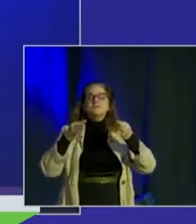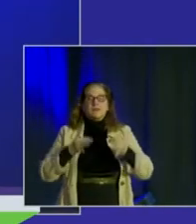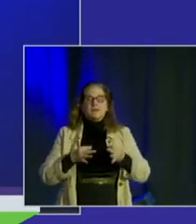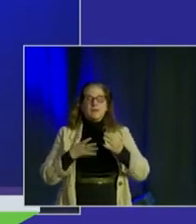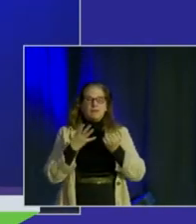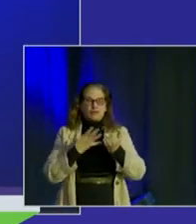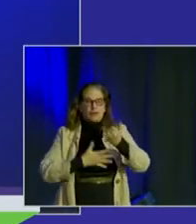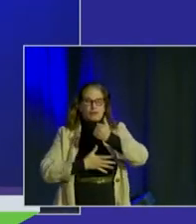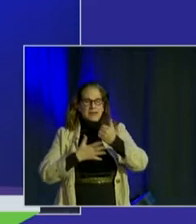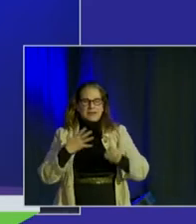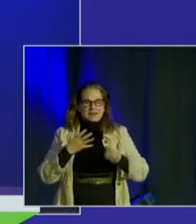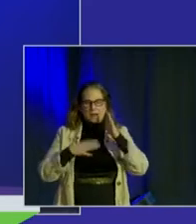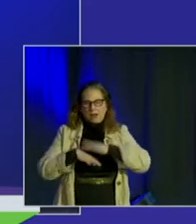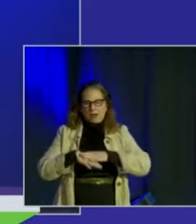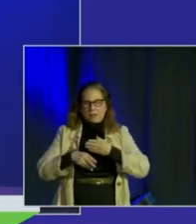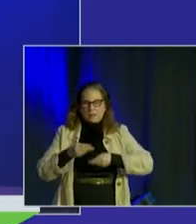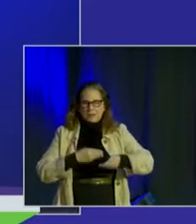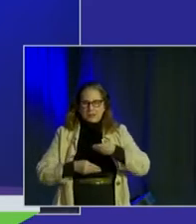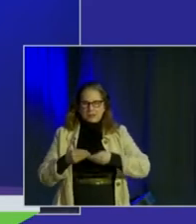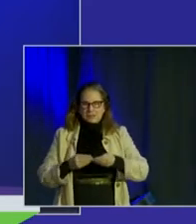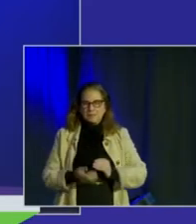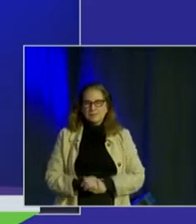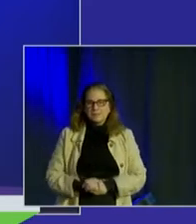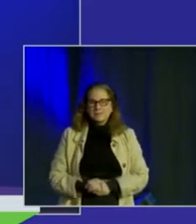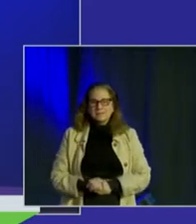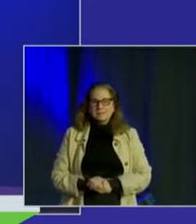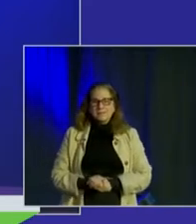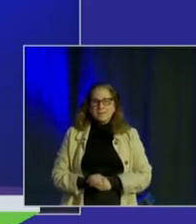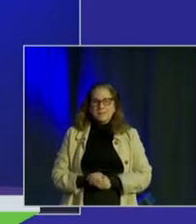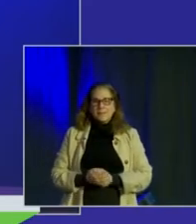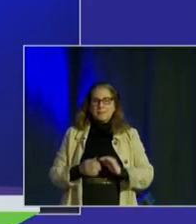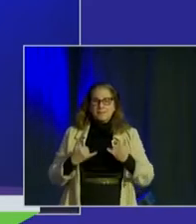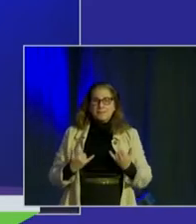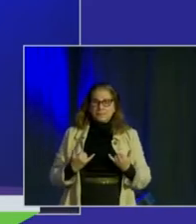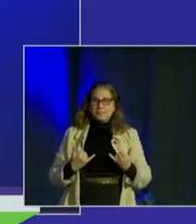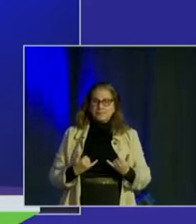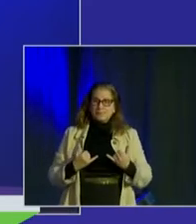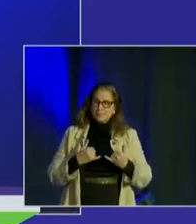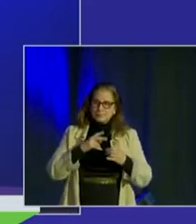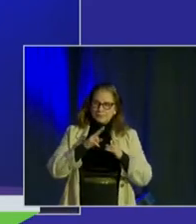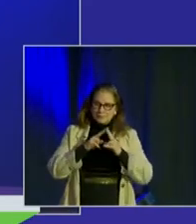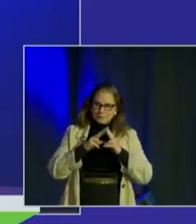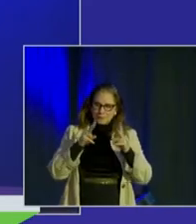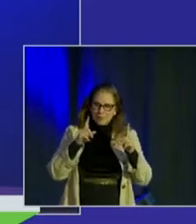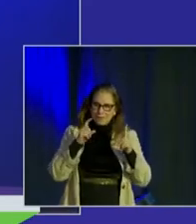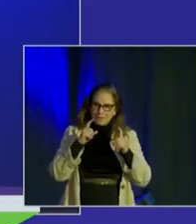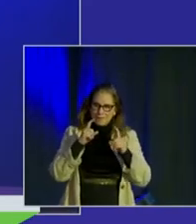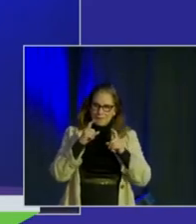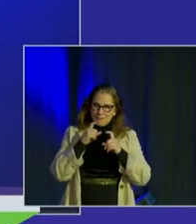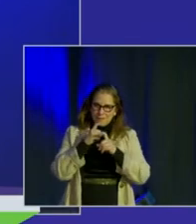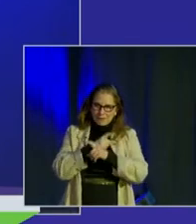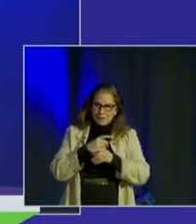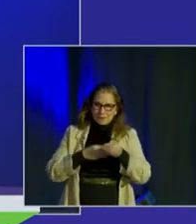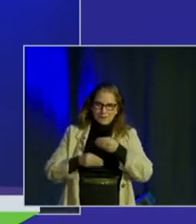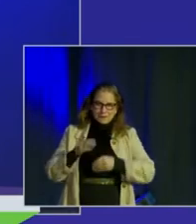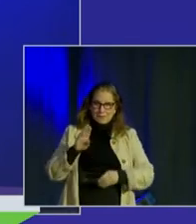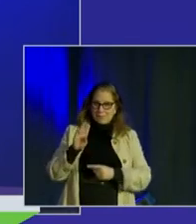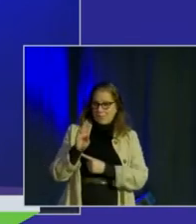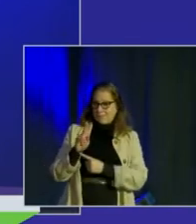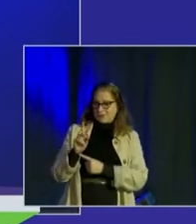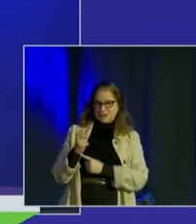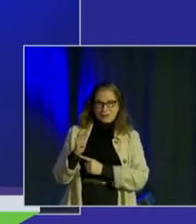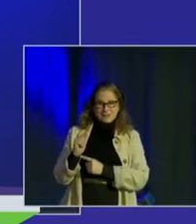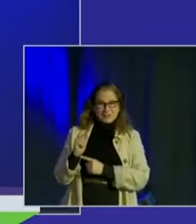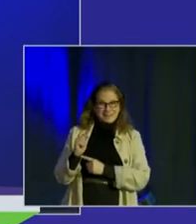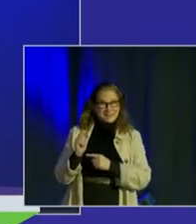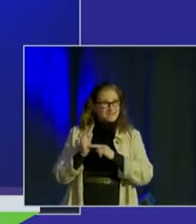learned very early on that the budget can be complicated. Some of the terms that we use are unfamiliar, and even the